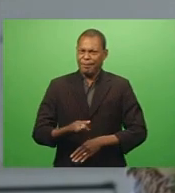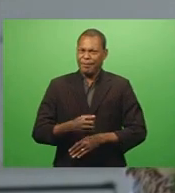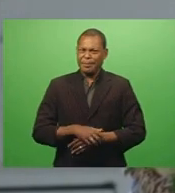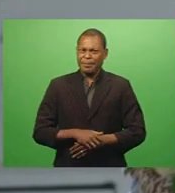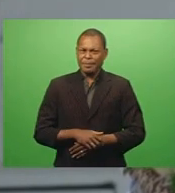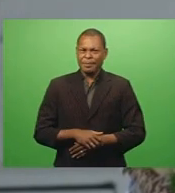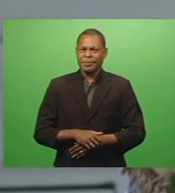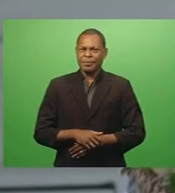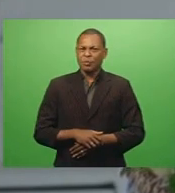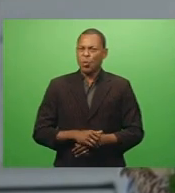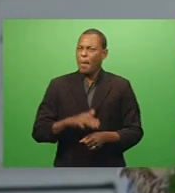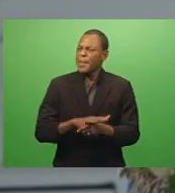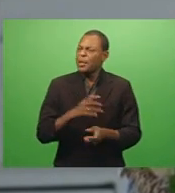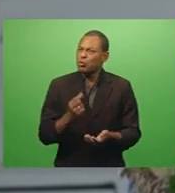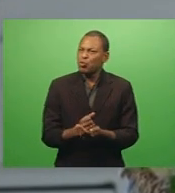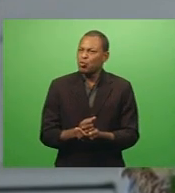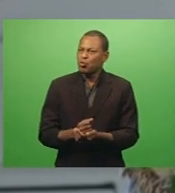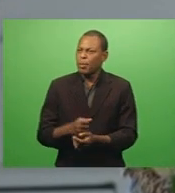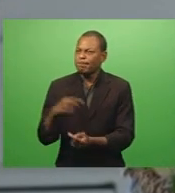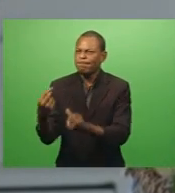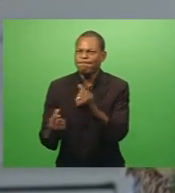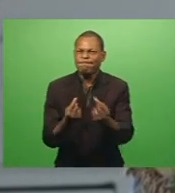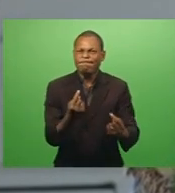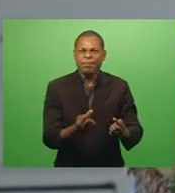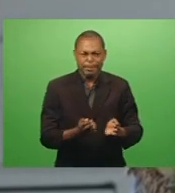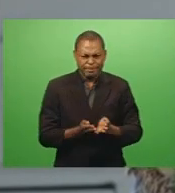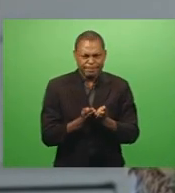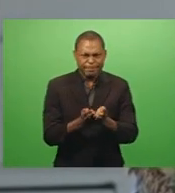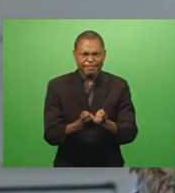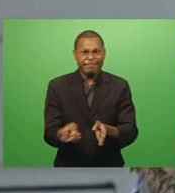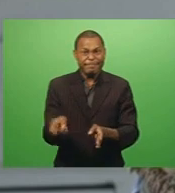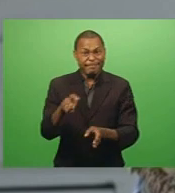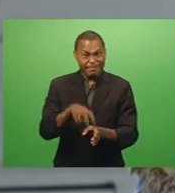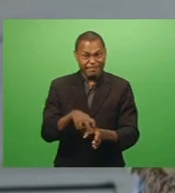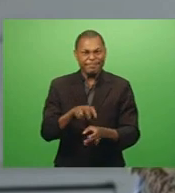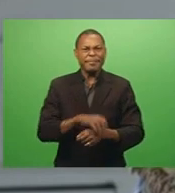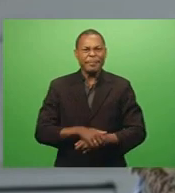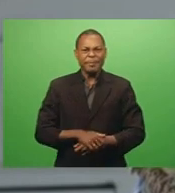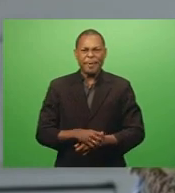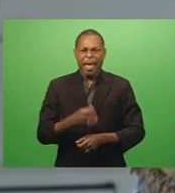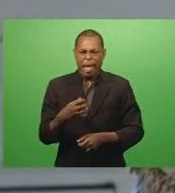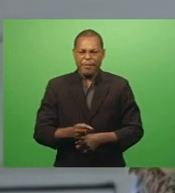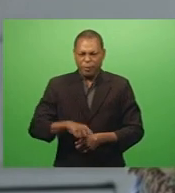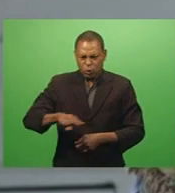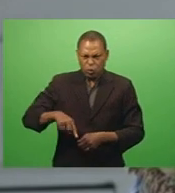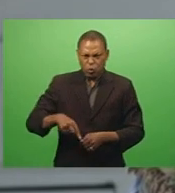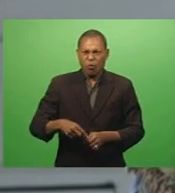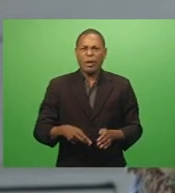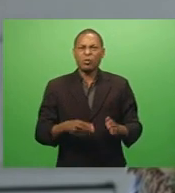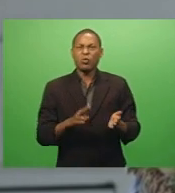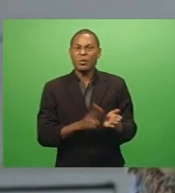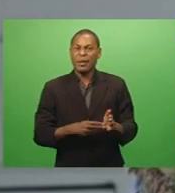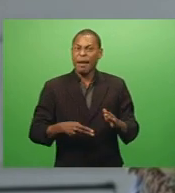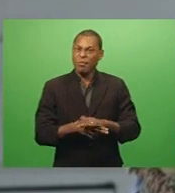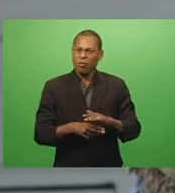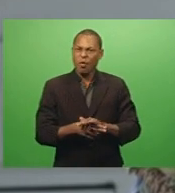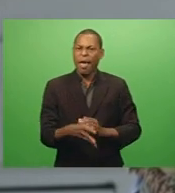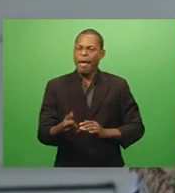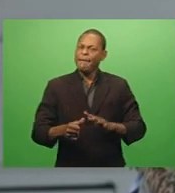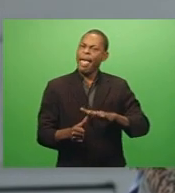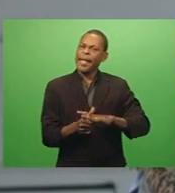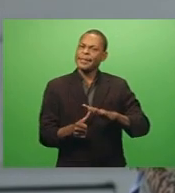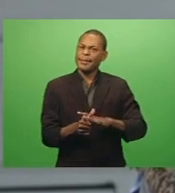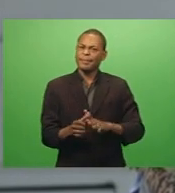every seafarer living along the Lemi to Serua corridor and all its surrounding islands can access our services without having to